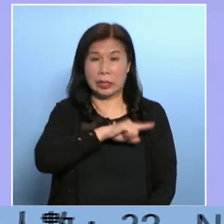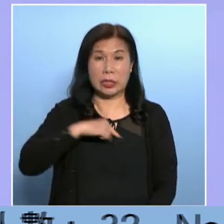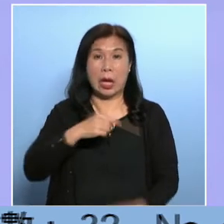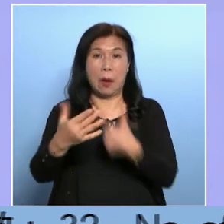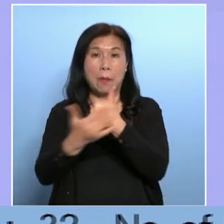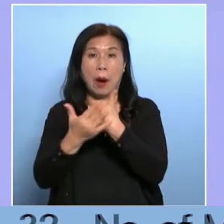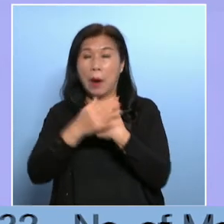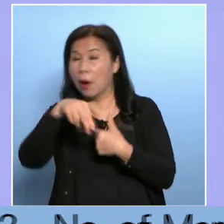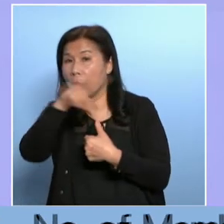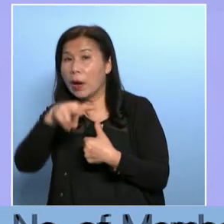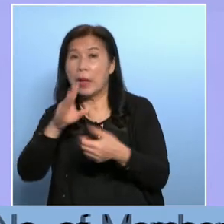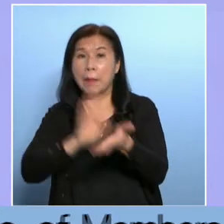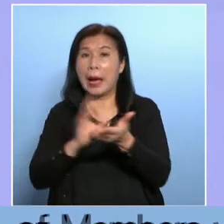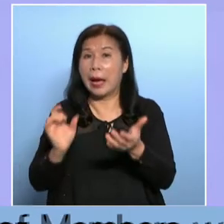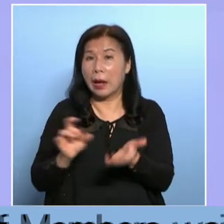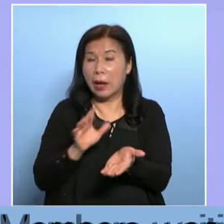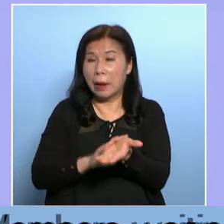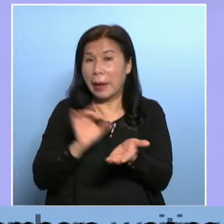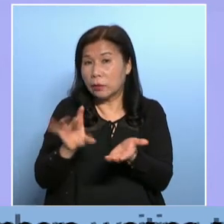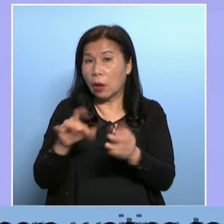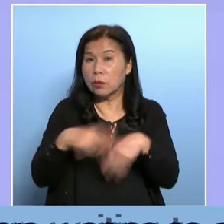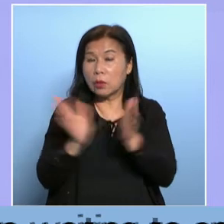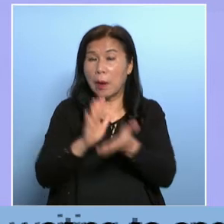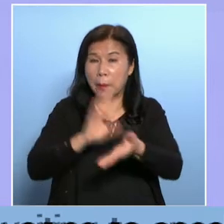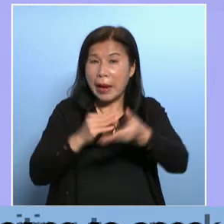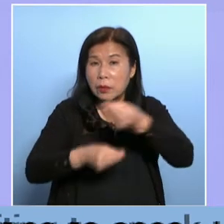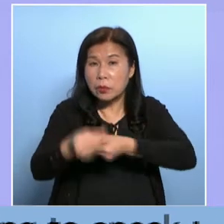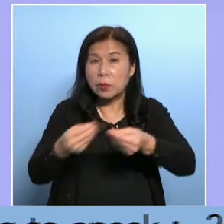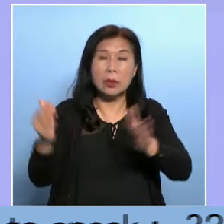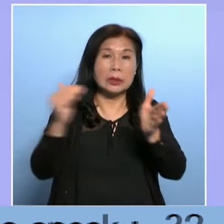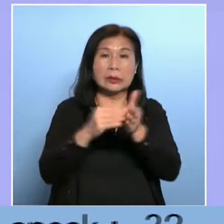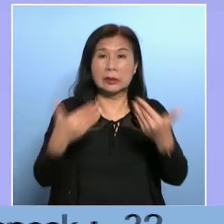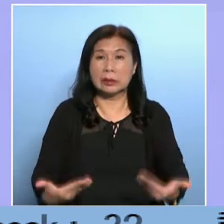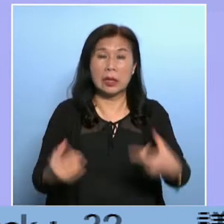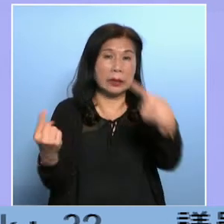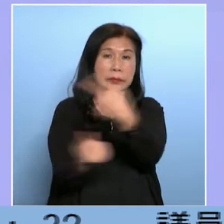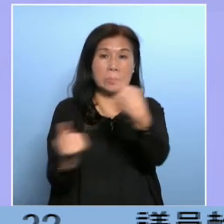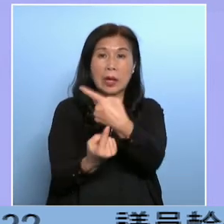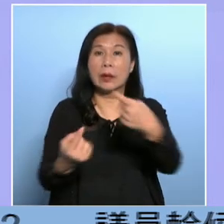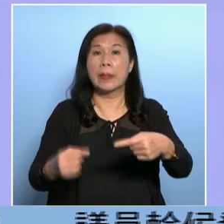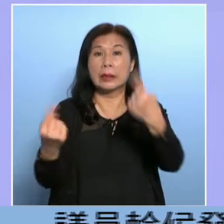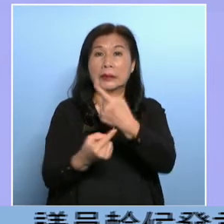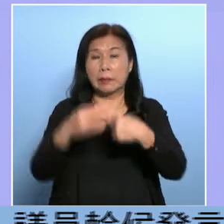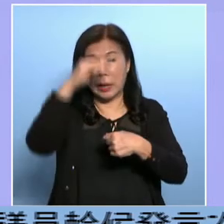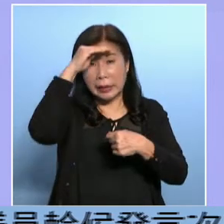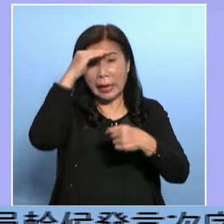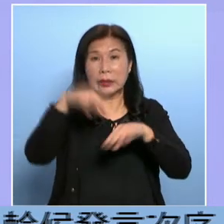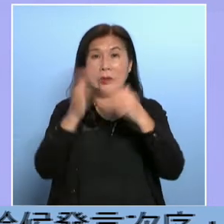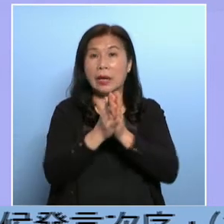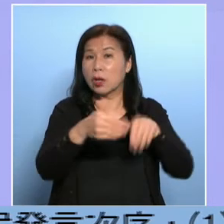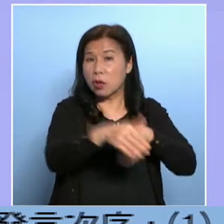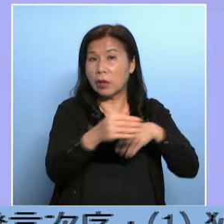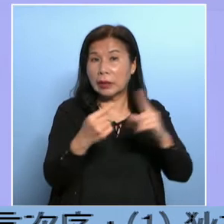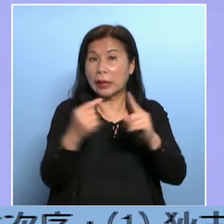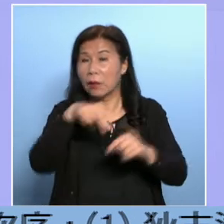started using criminal investigators to track the virus. As of this day, you are still